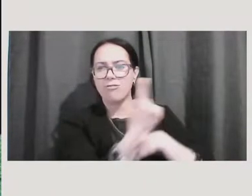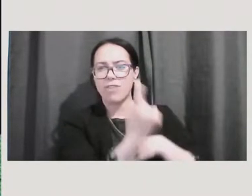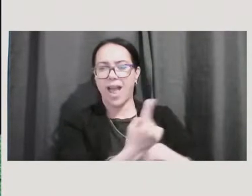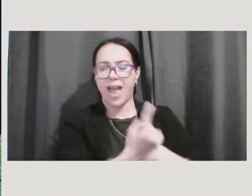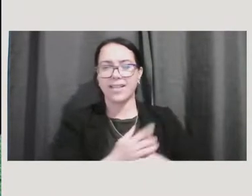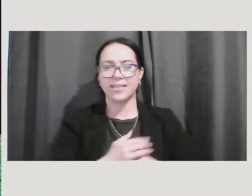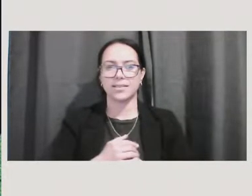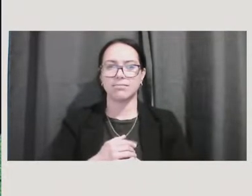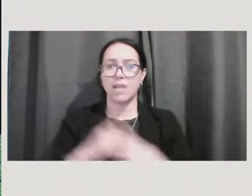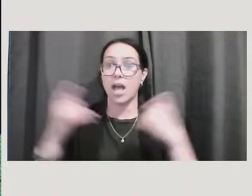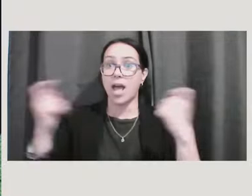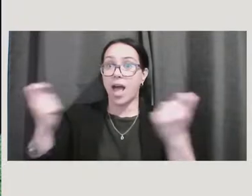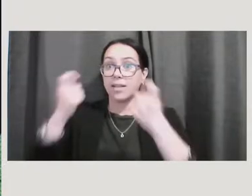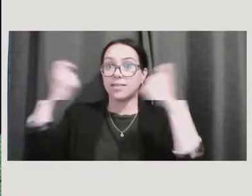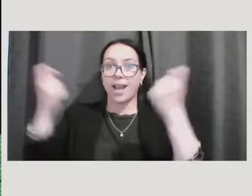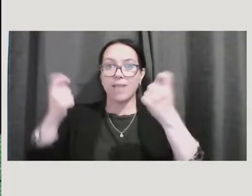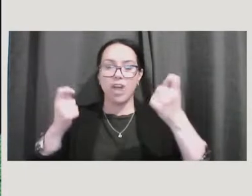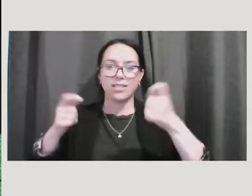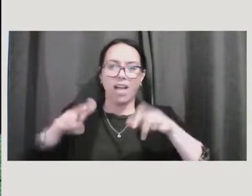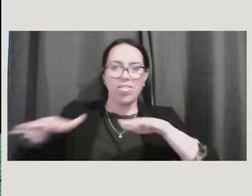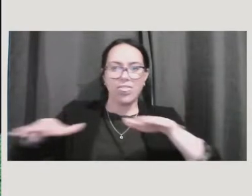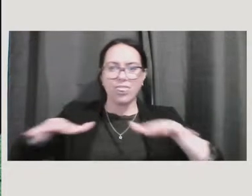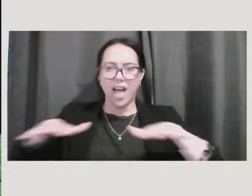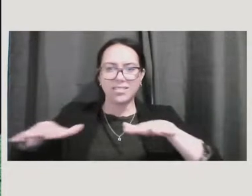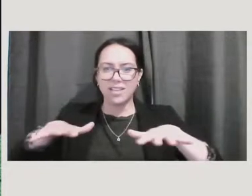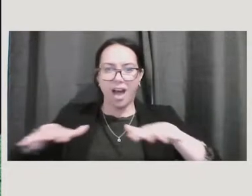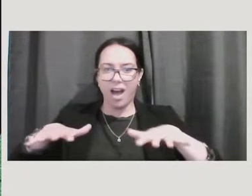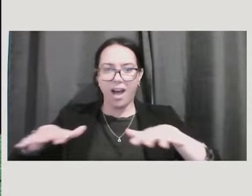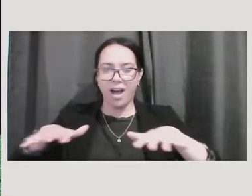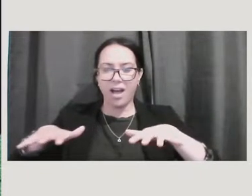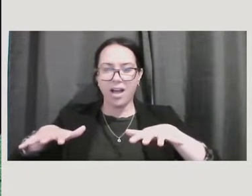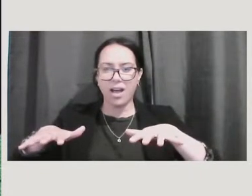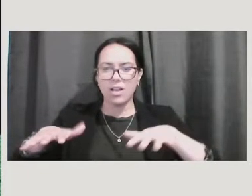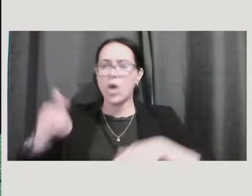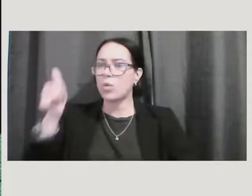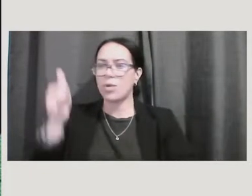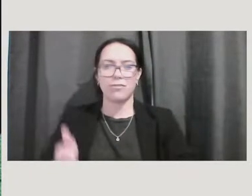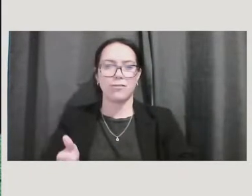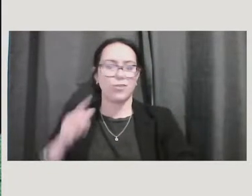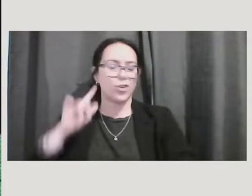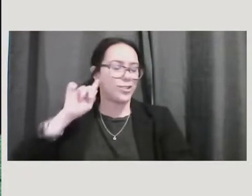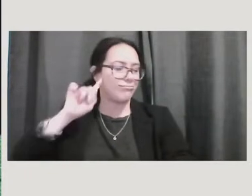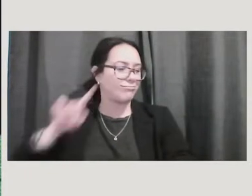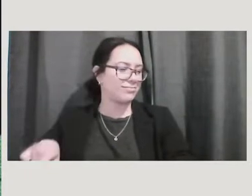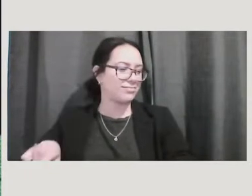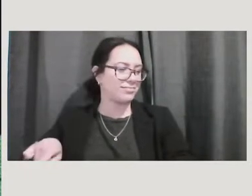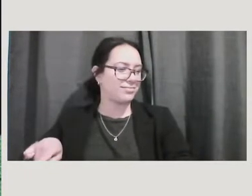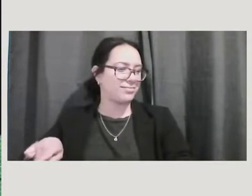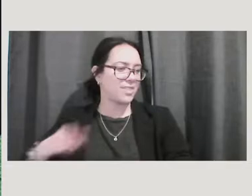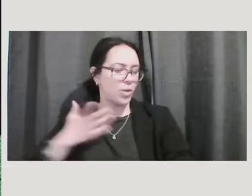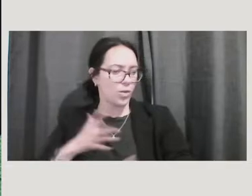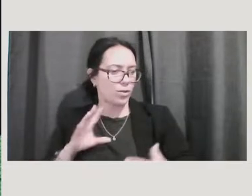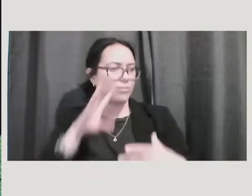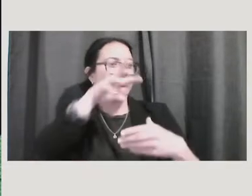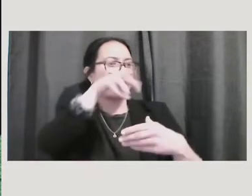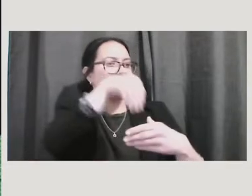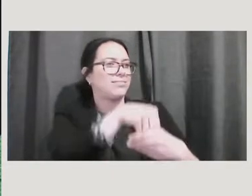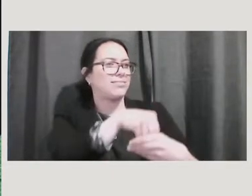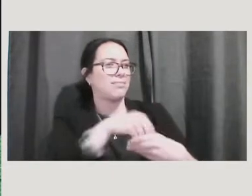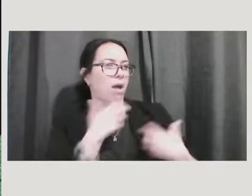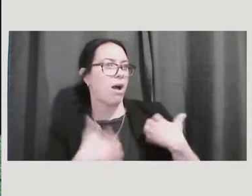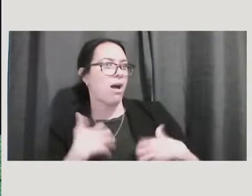we prefer not to hear and relish the Quicksilver laughter of lightning